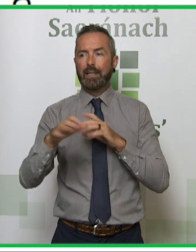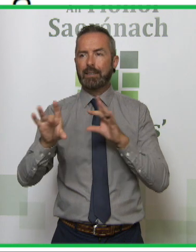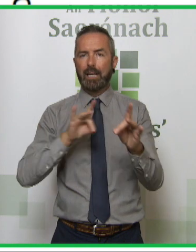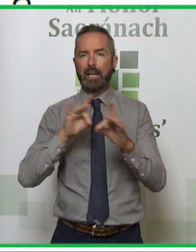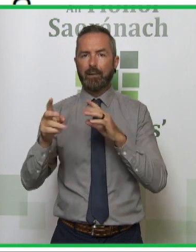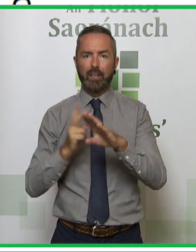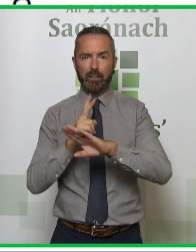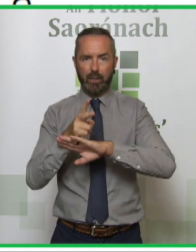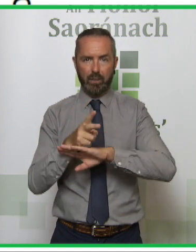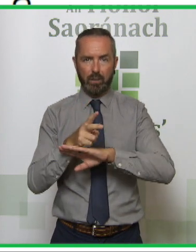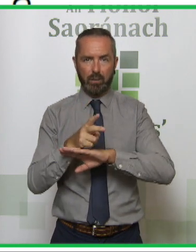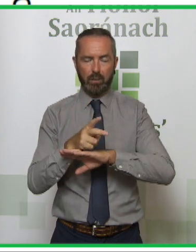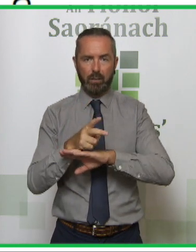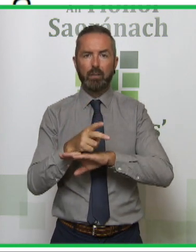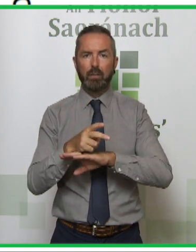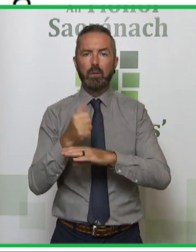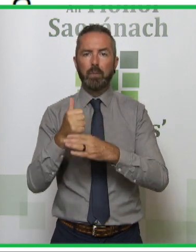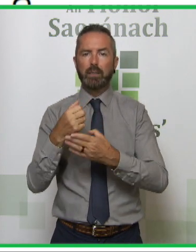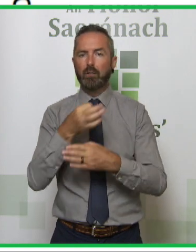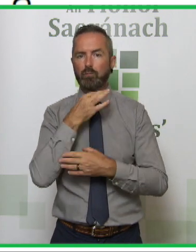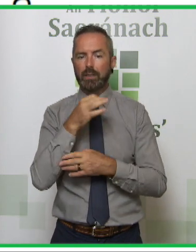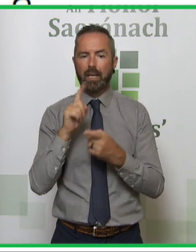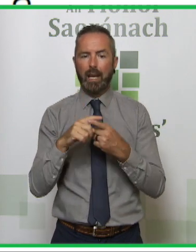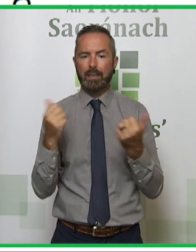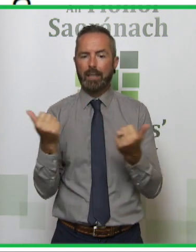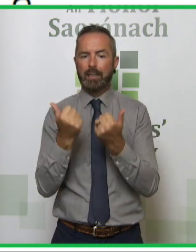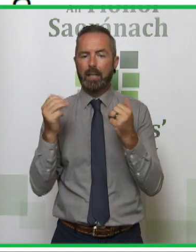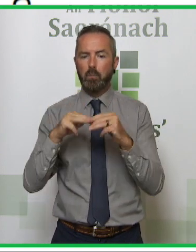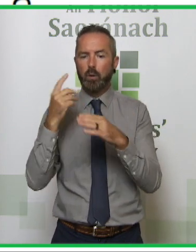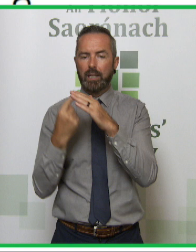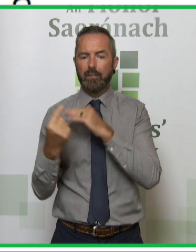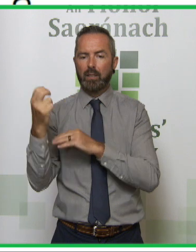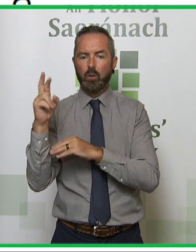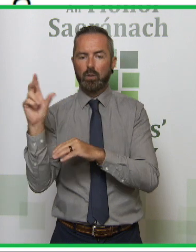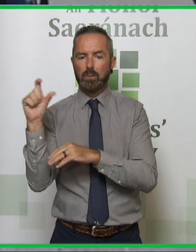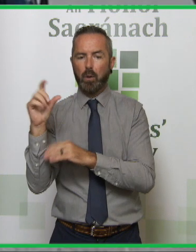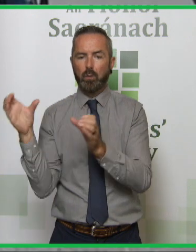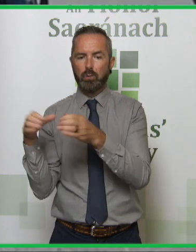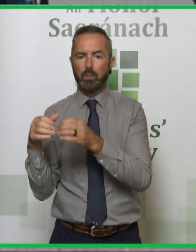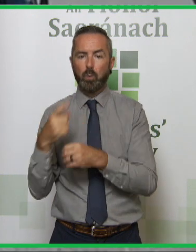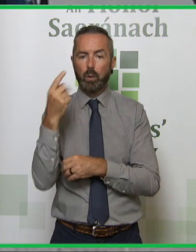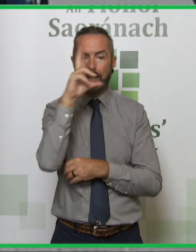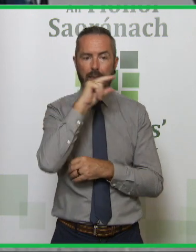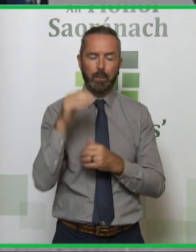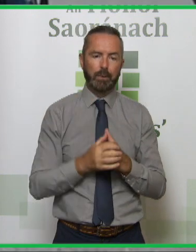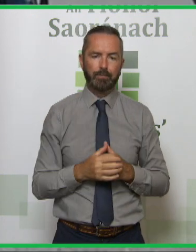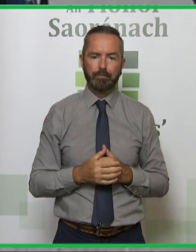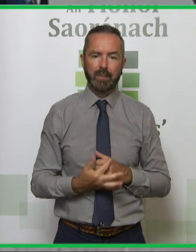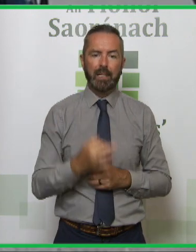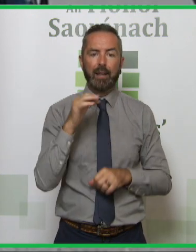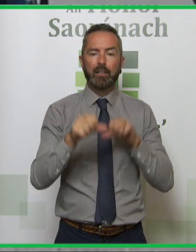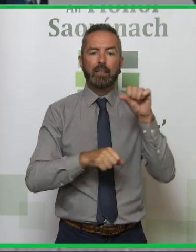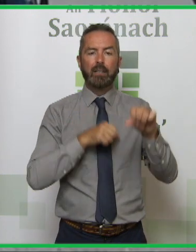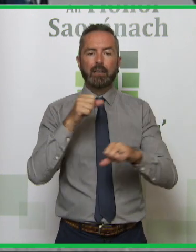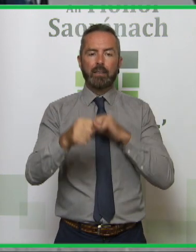profile people based on risk, and indicated, which would be more at the individual level or small groups. So an example here, somebody you might, if you cycle in